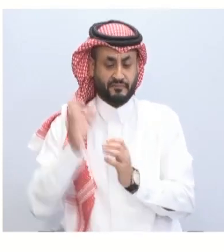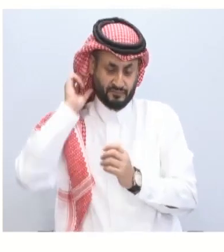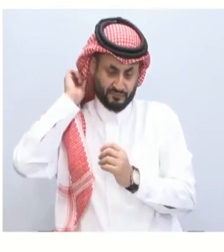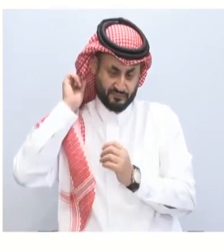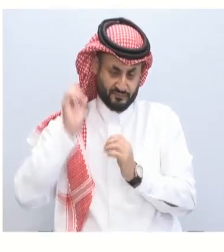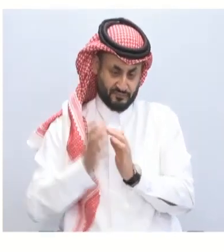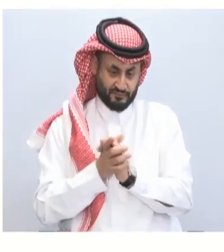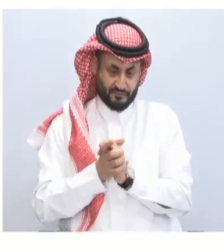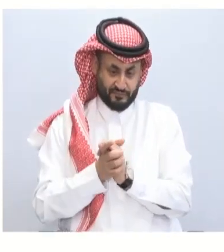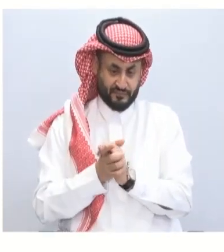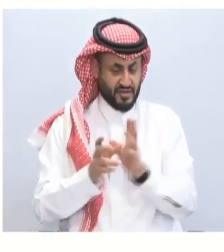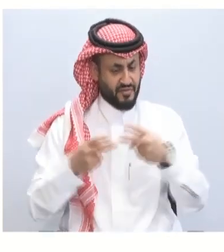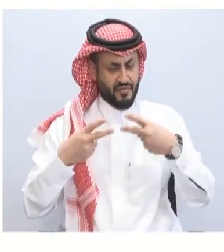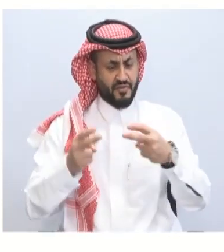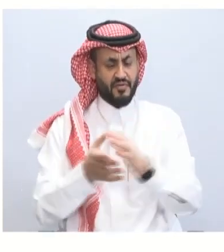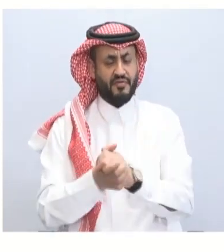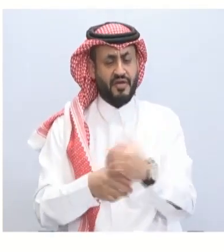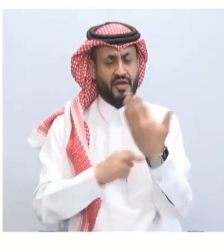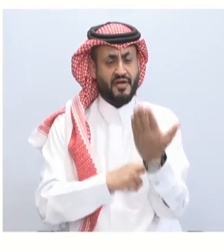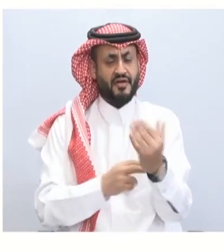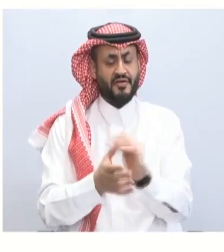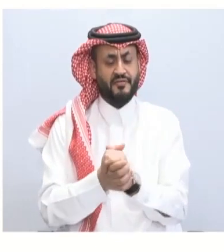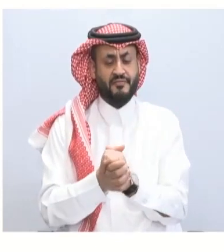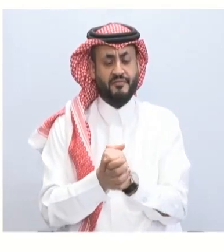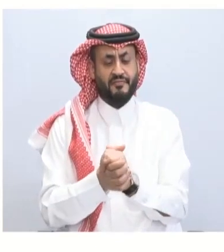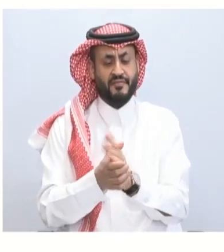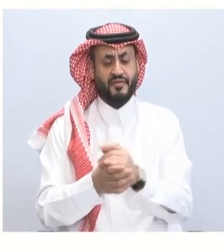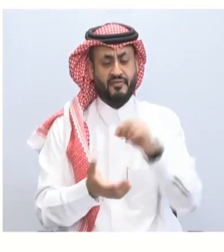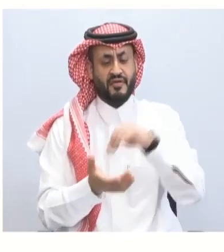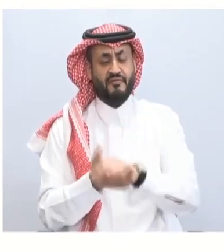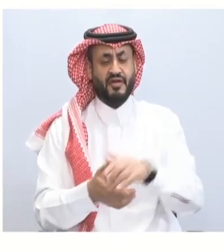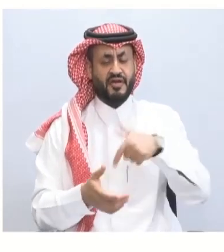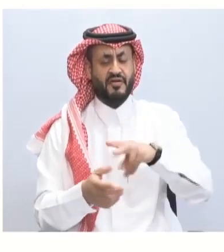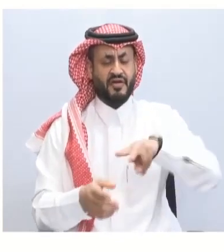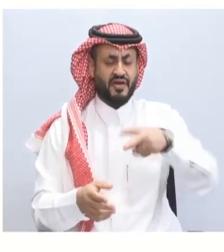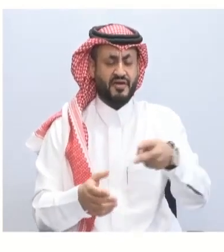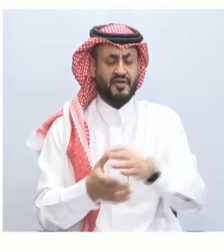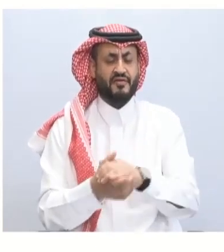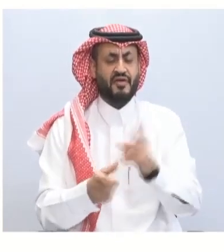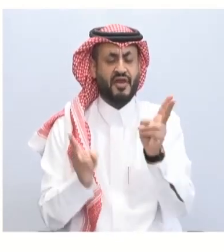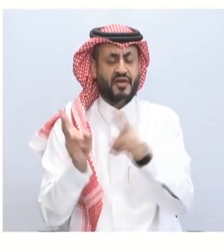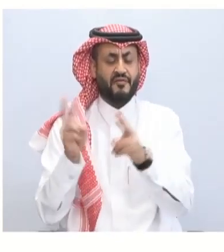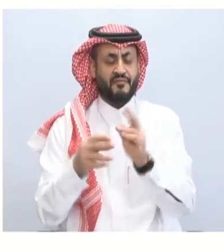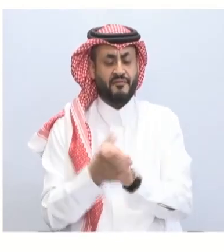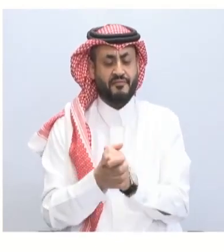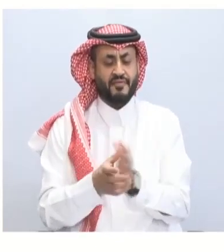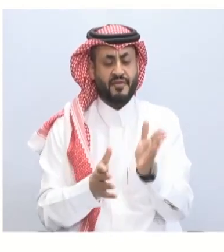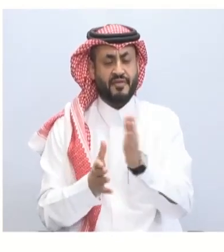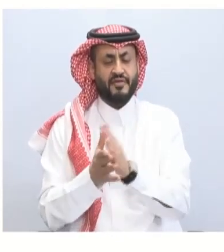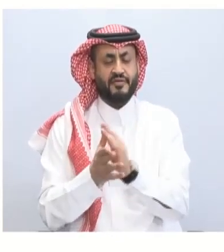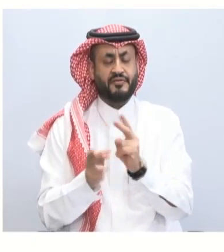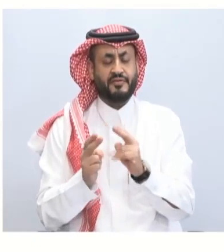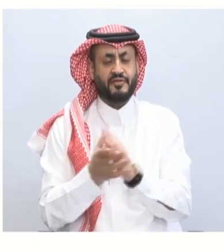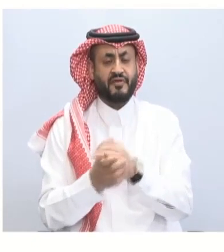answers. They agreed that context and circumstances impose the need for changes in communication and therefore the type of